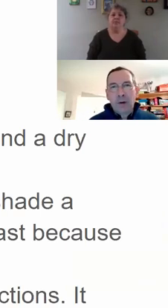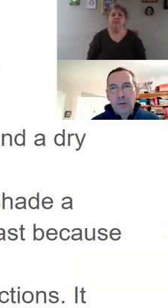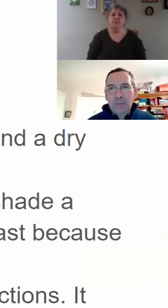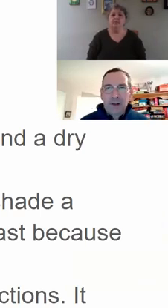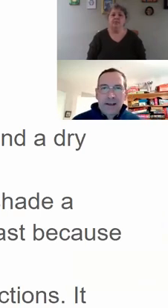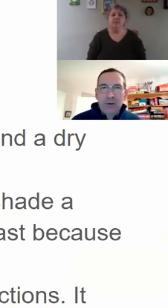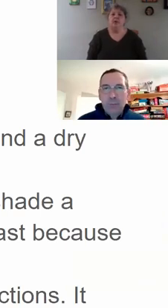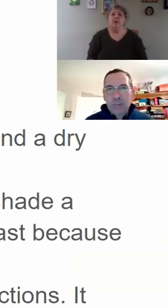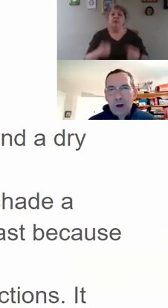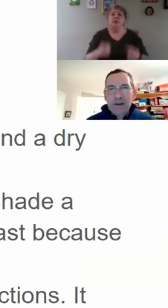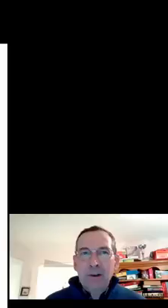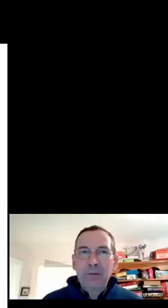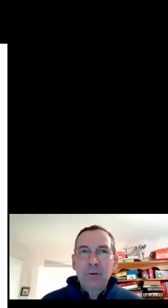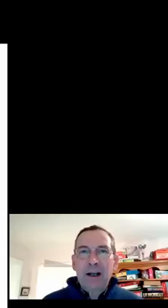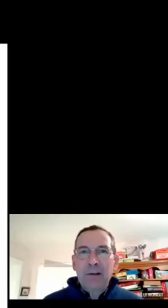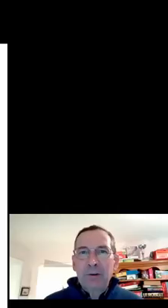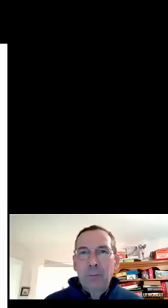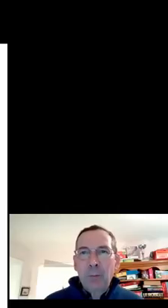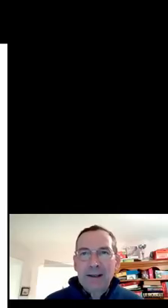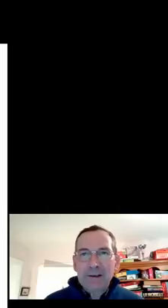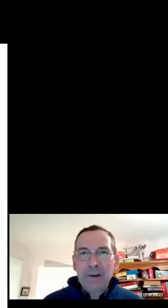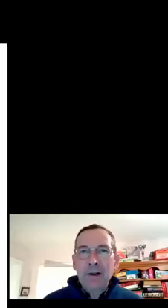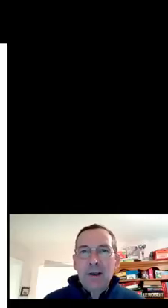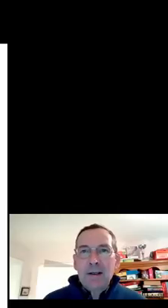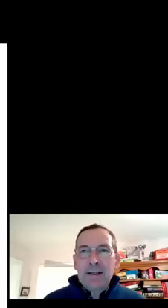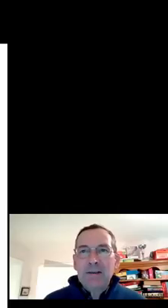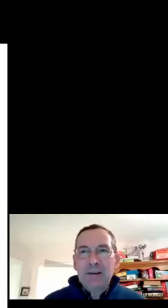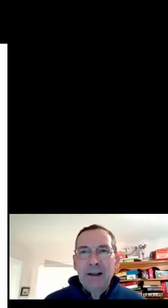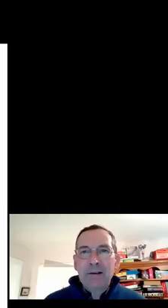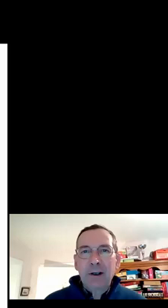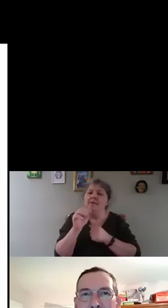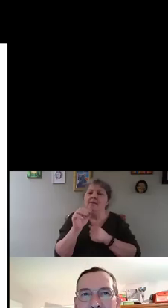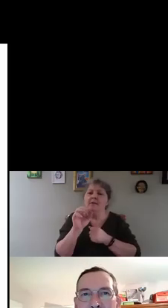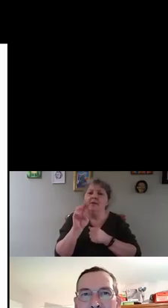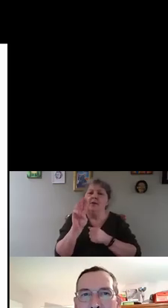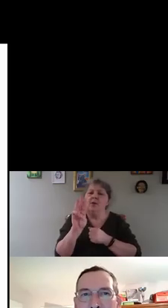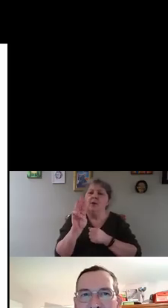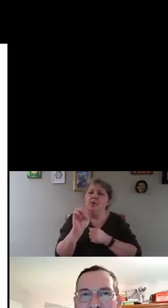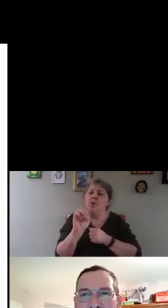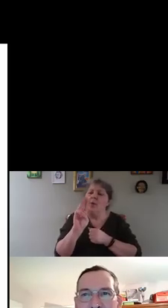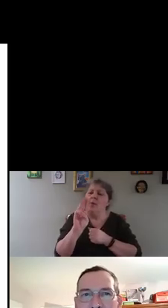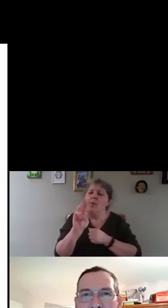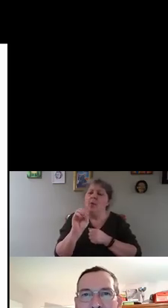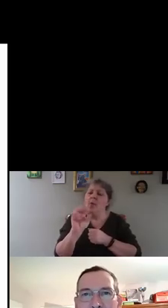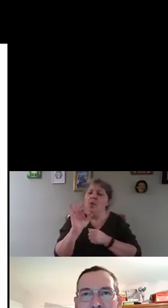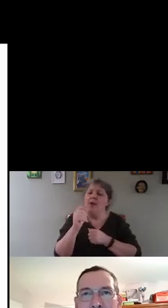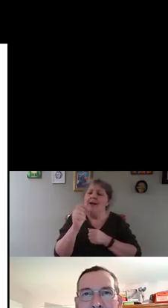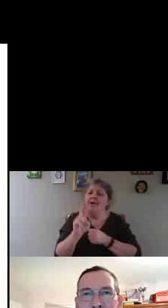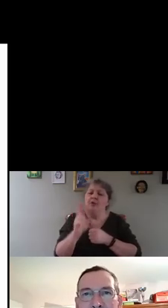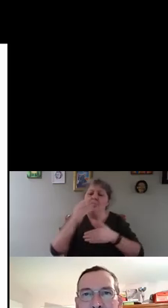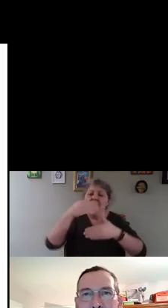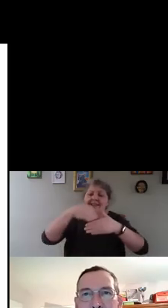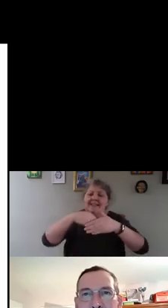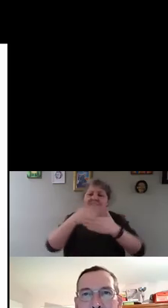So, it would be much better if you could have your propagator inside a polytunnel because